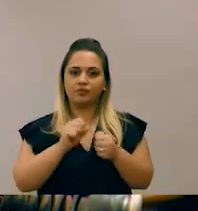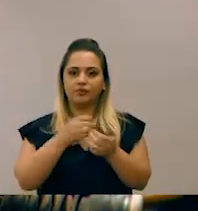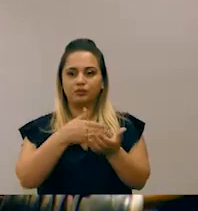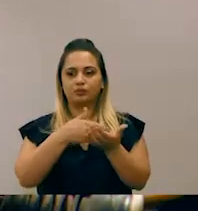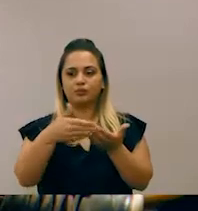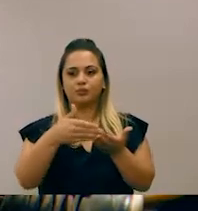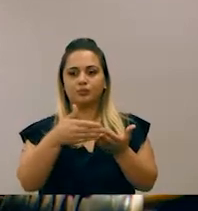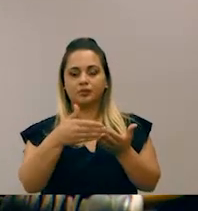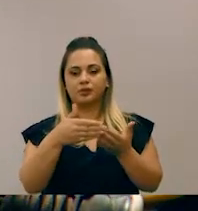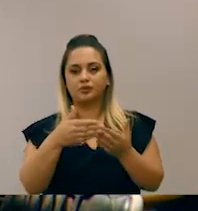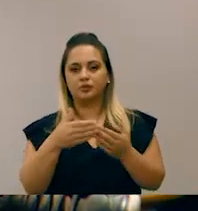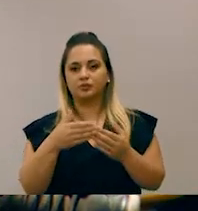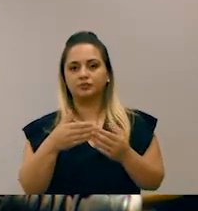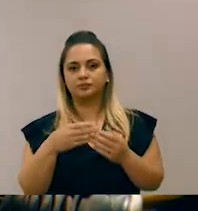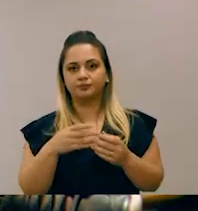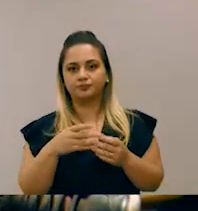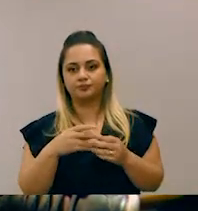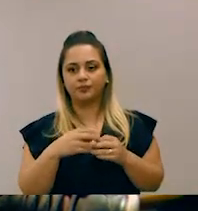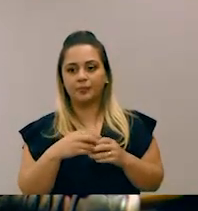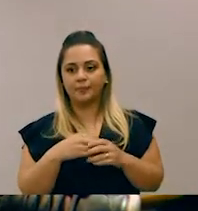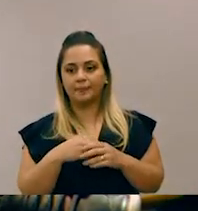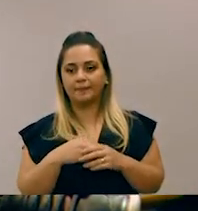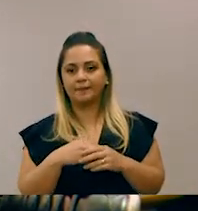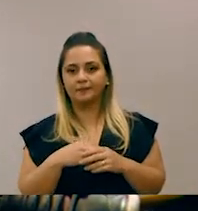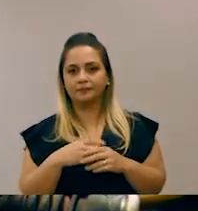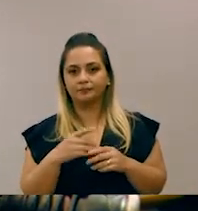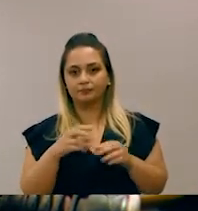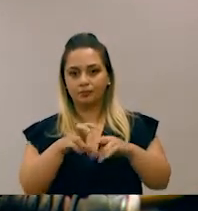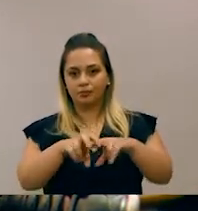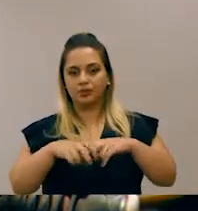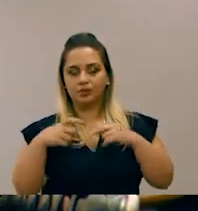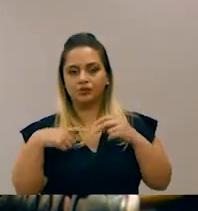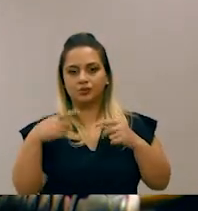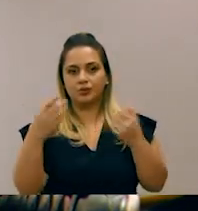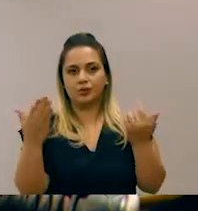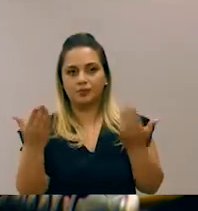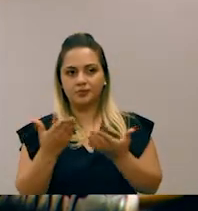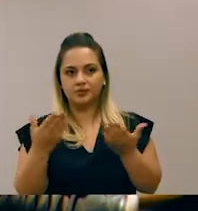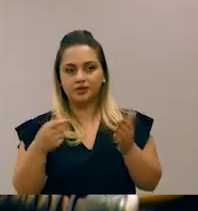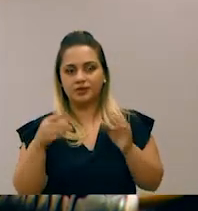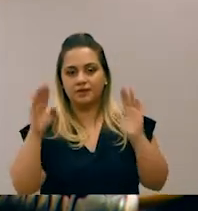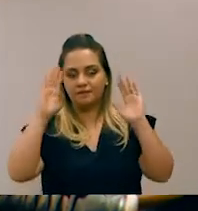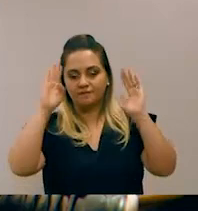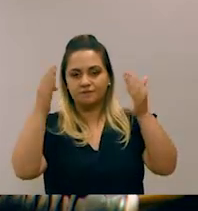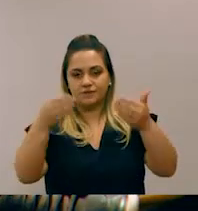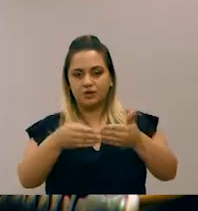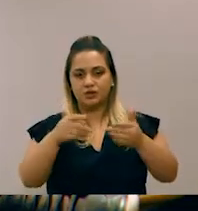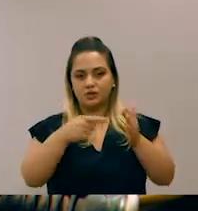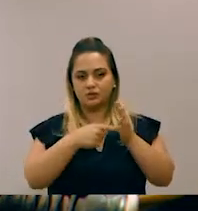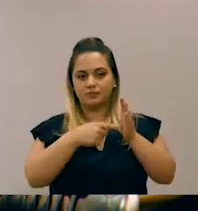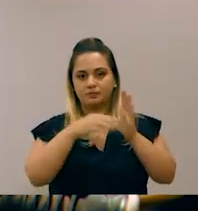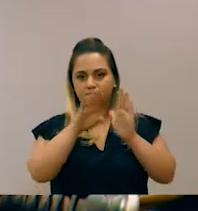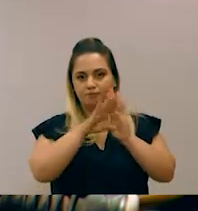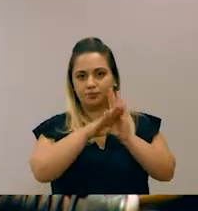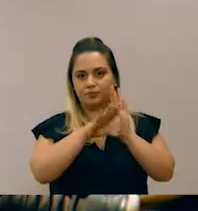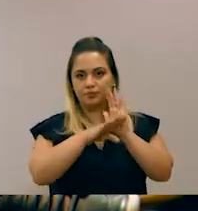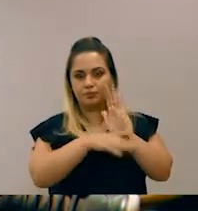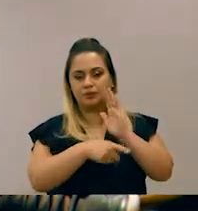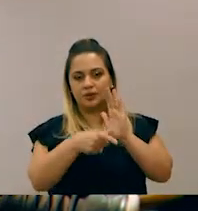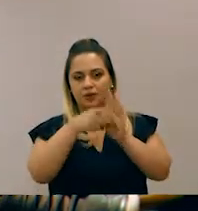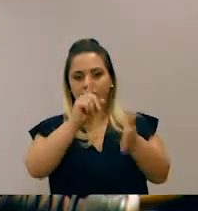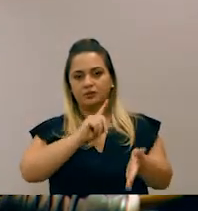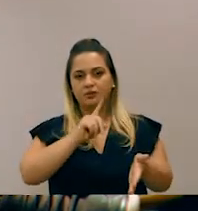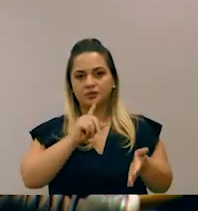heaviest investment is done when the movie is being produced. And so that's why I focused on this part of the production